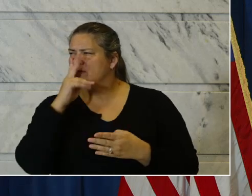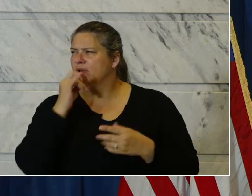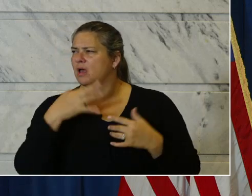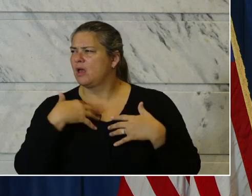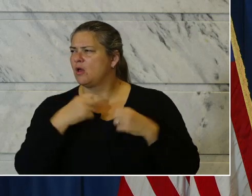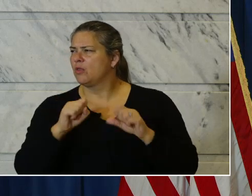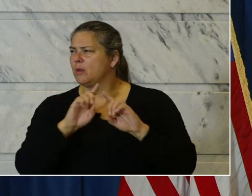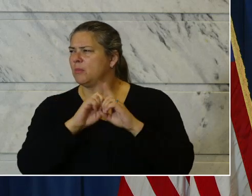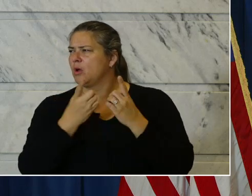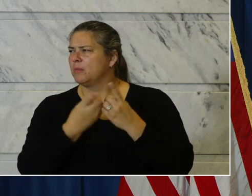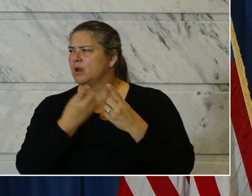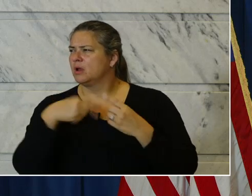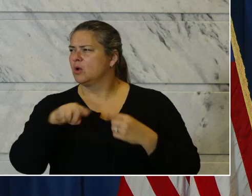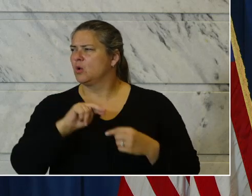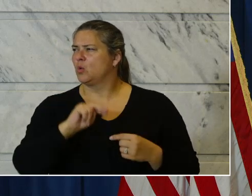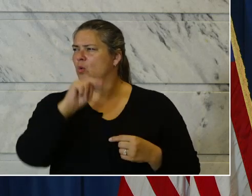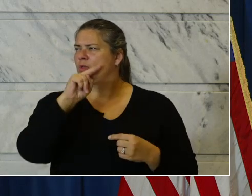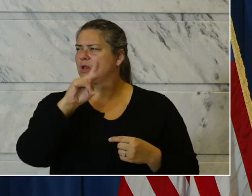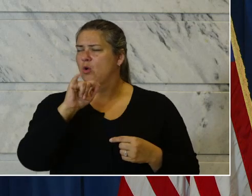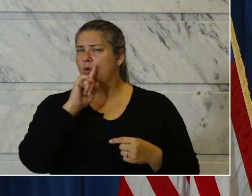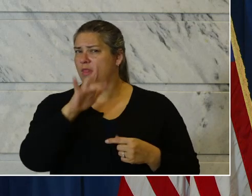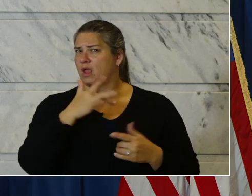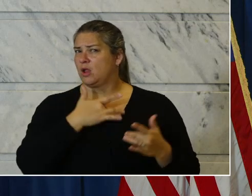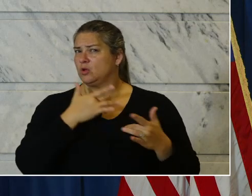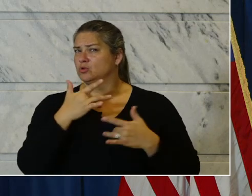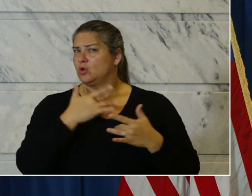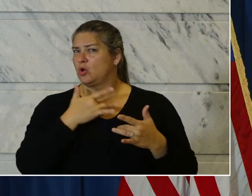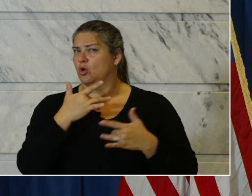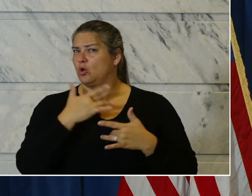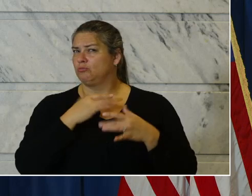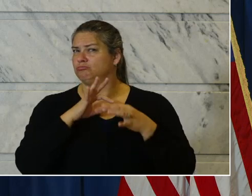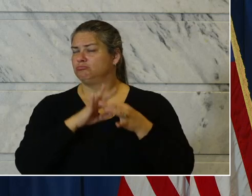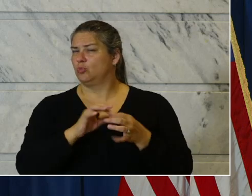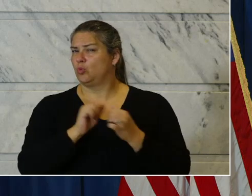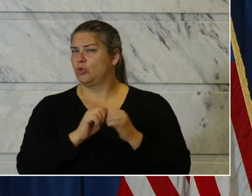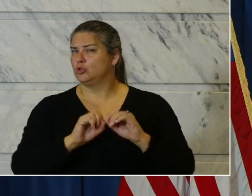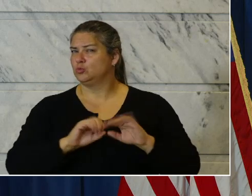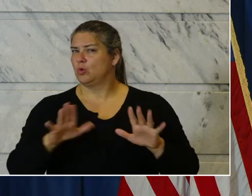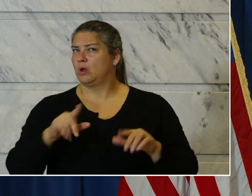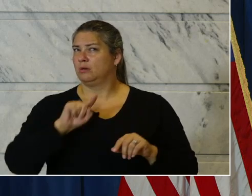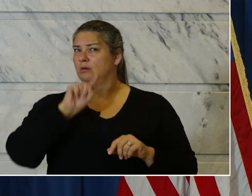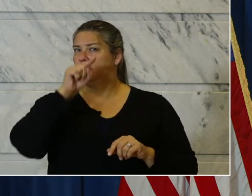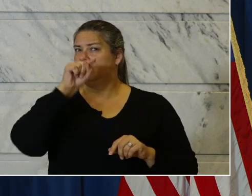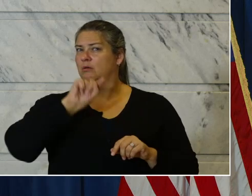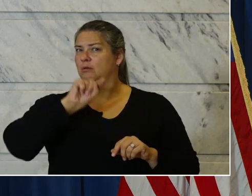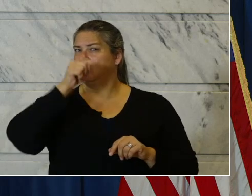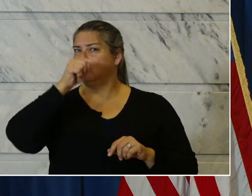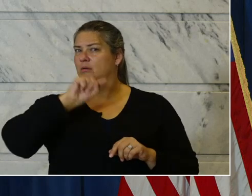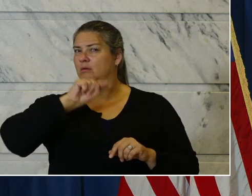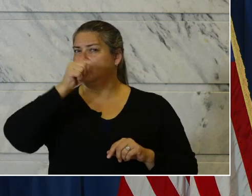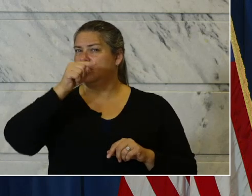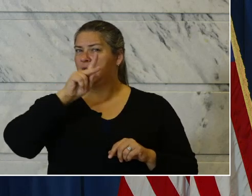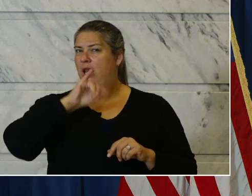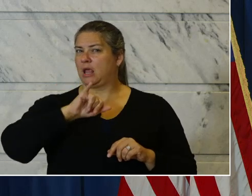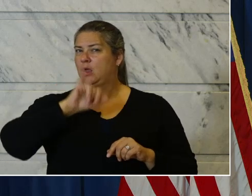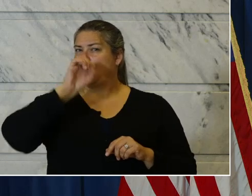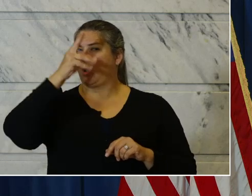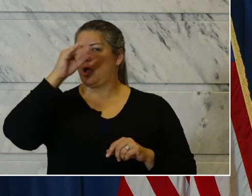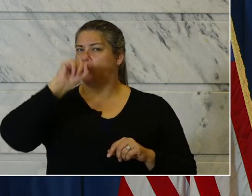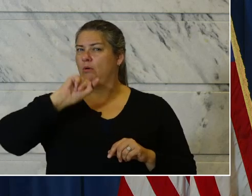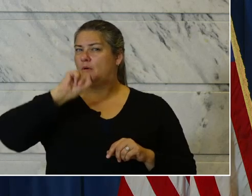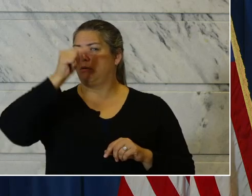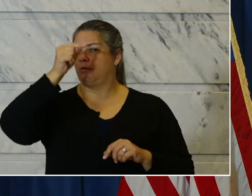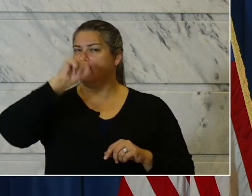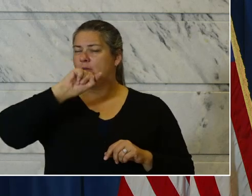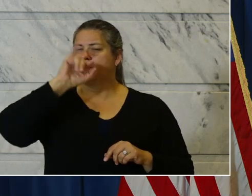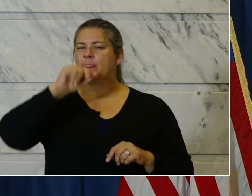department or local health departments in northern Kentucky are concerned at all about any spread down from Ohio. Question is on, I guess,